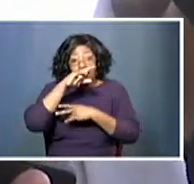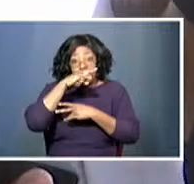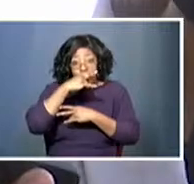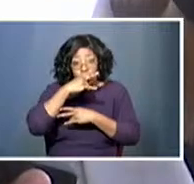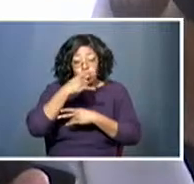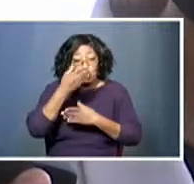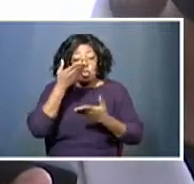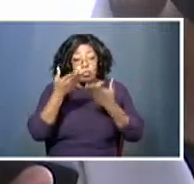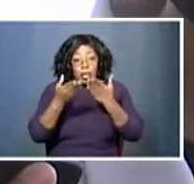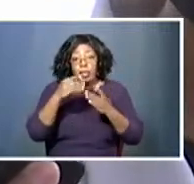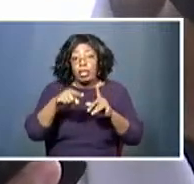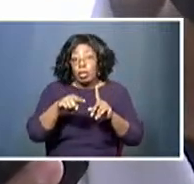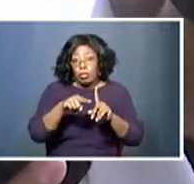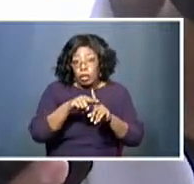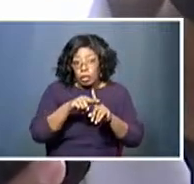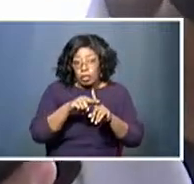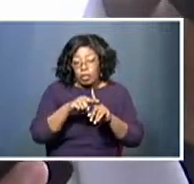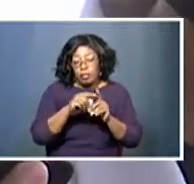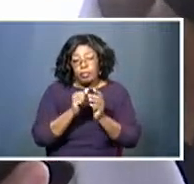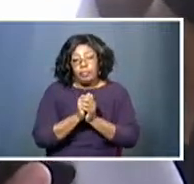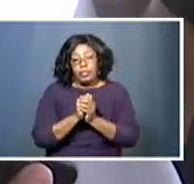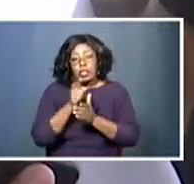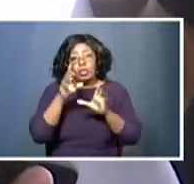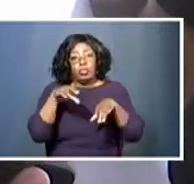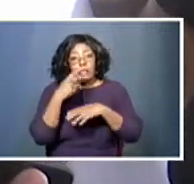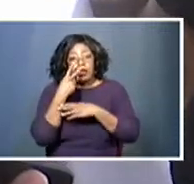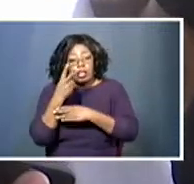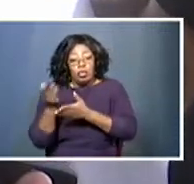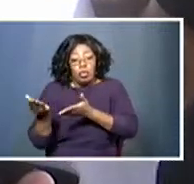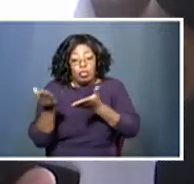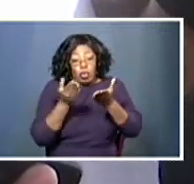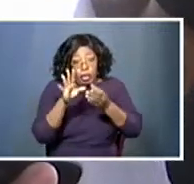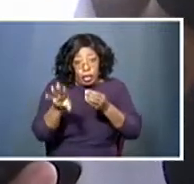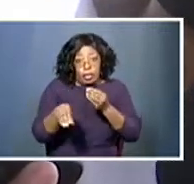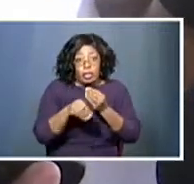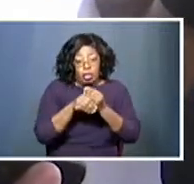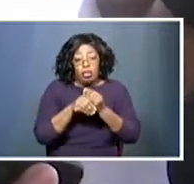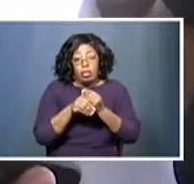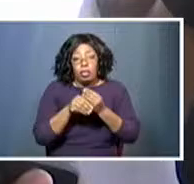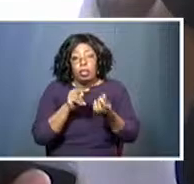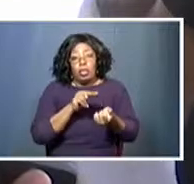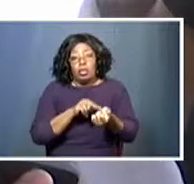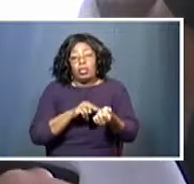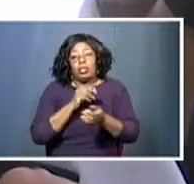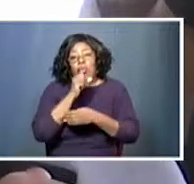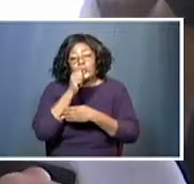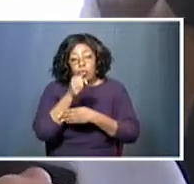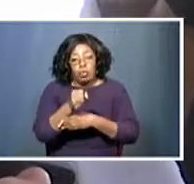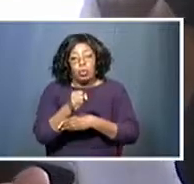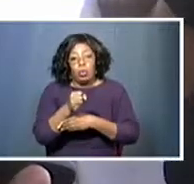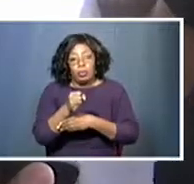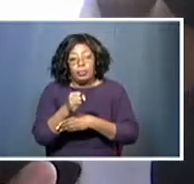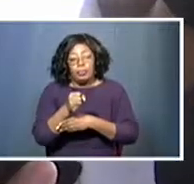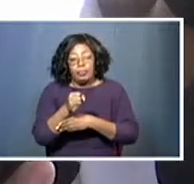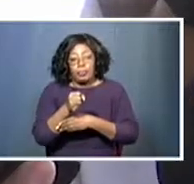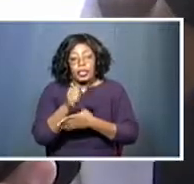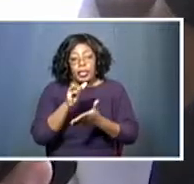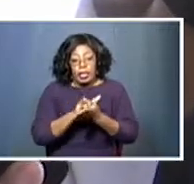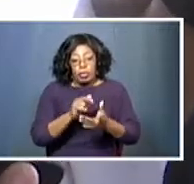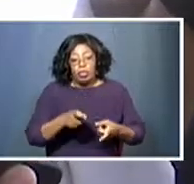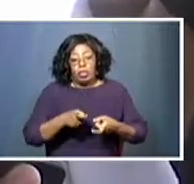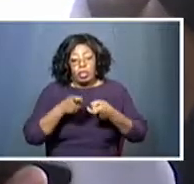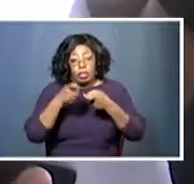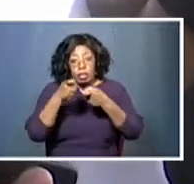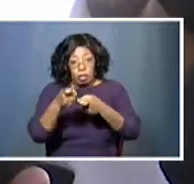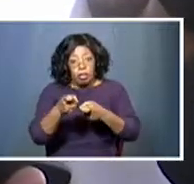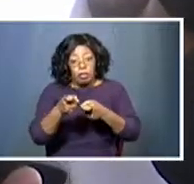may be positive. And as you can see, we've brought in some additional nurses. We're ensuring that we provide